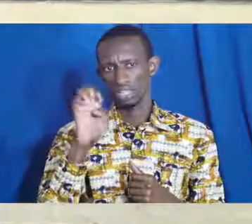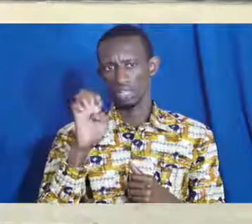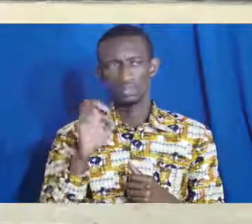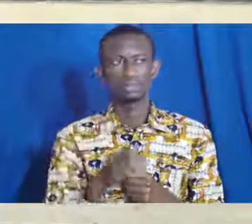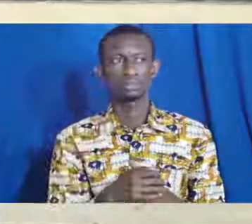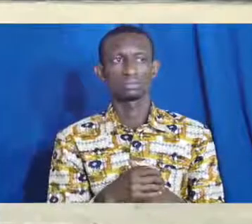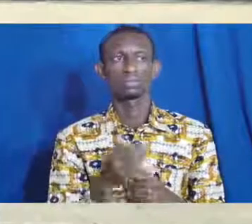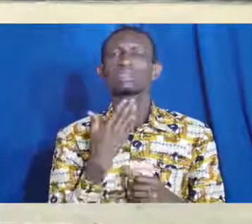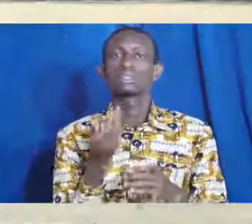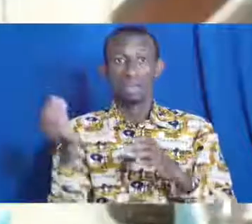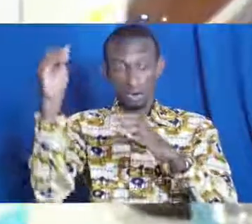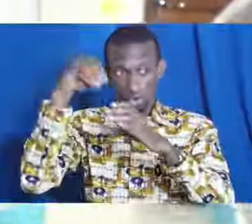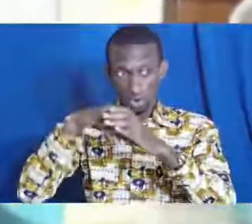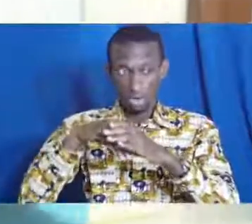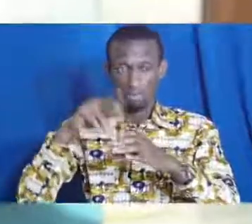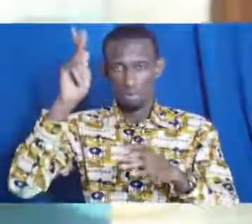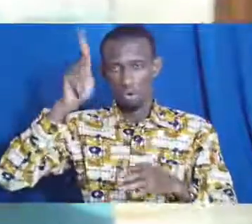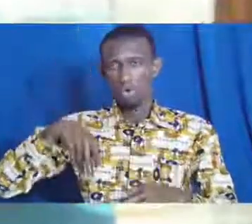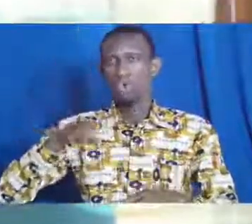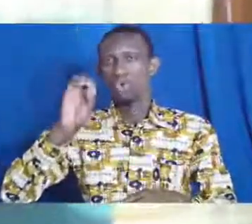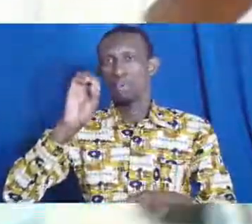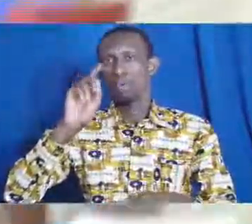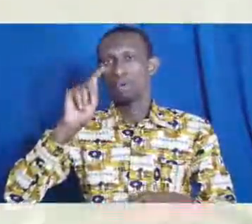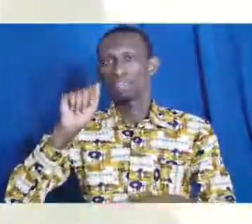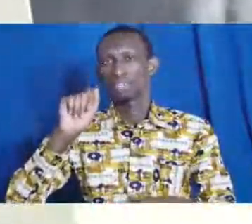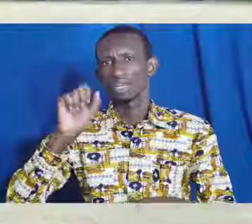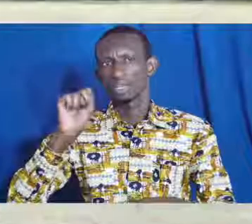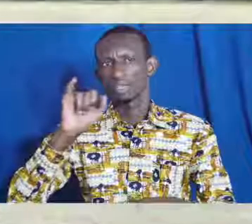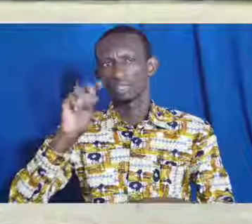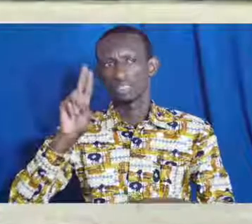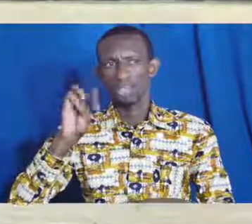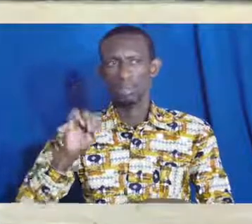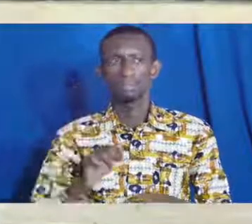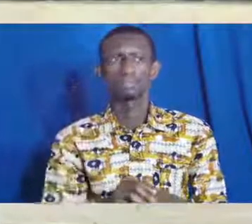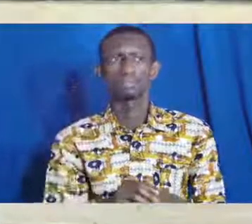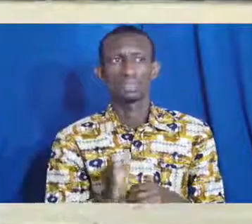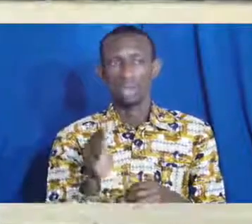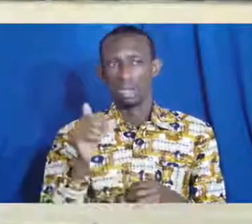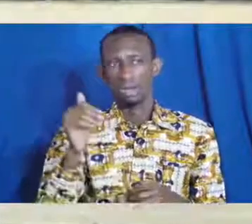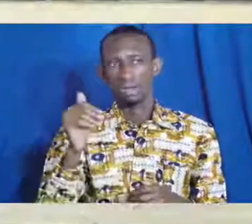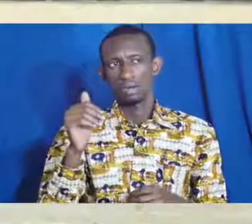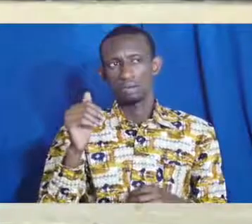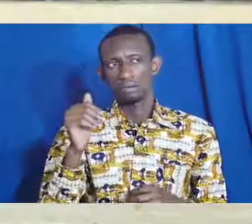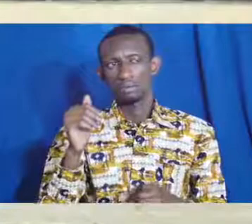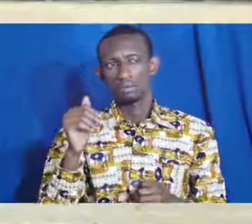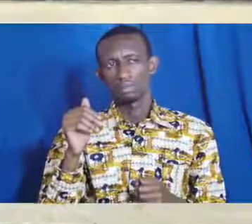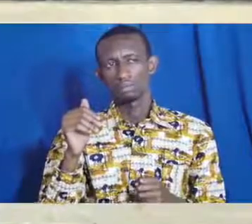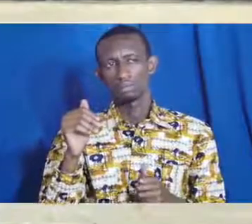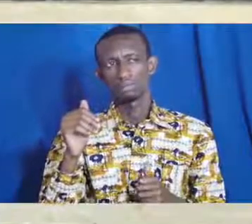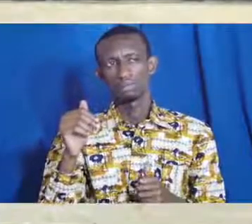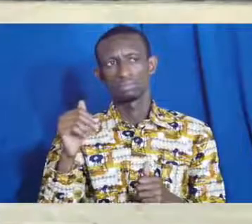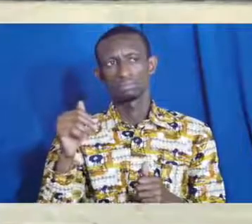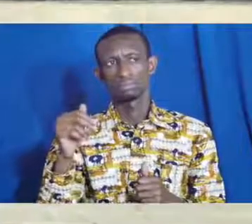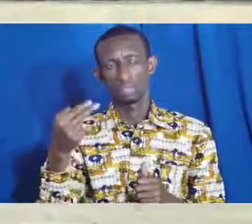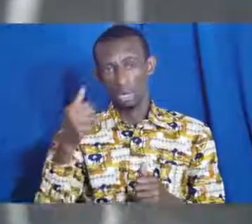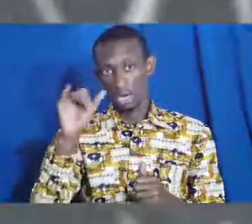I'm just adding potassium iodide. This is potassium iodide that I've added, and then